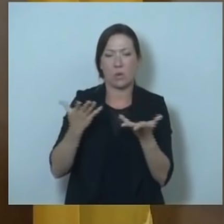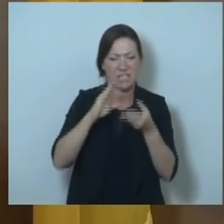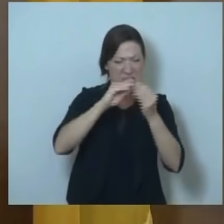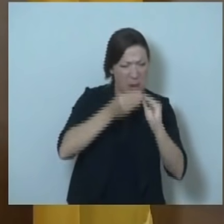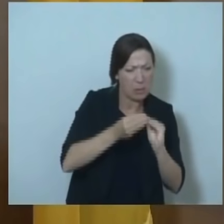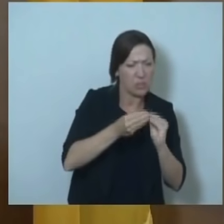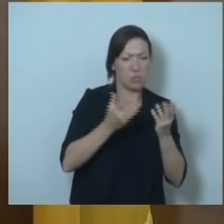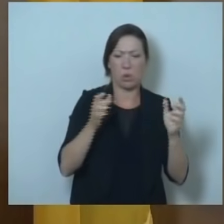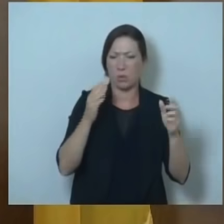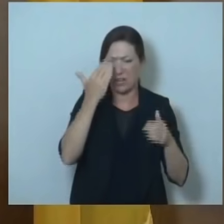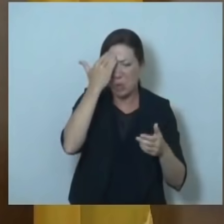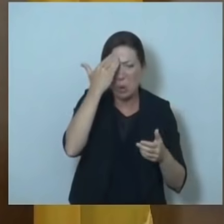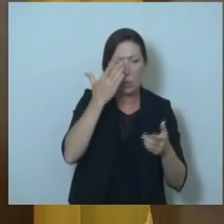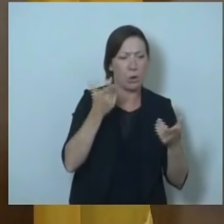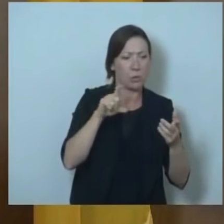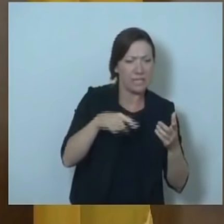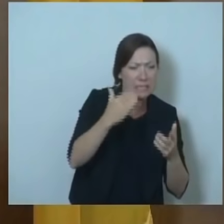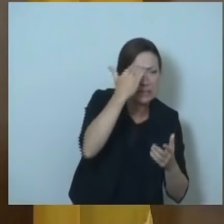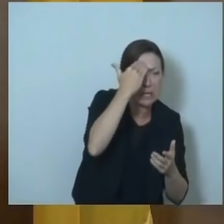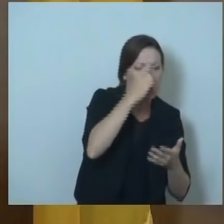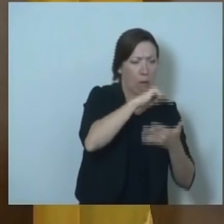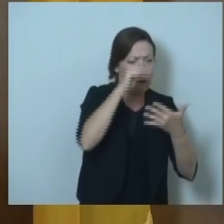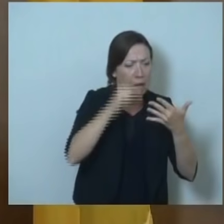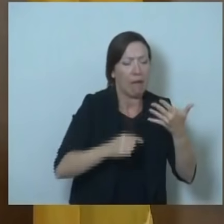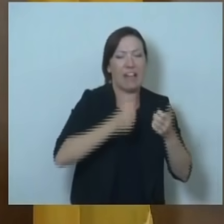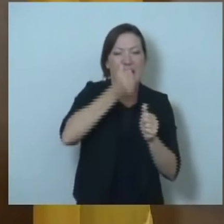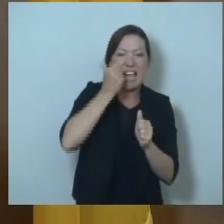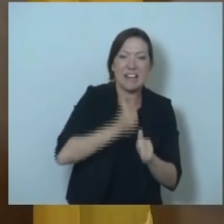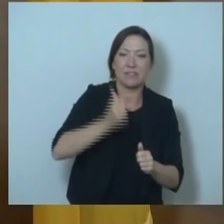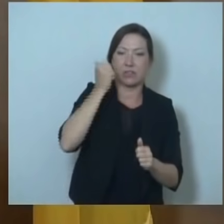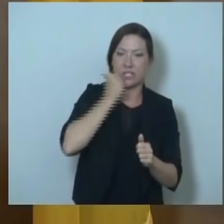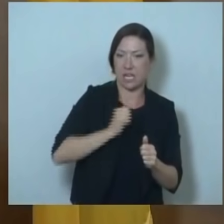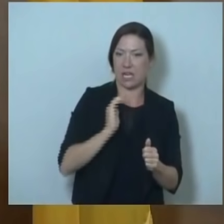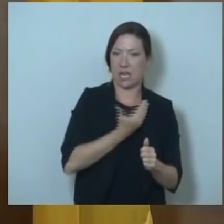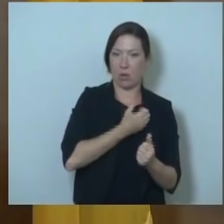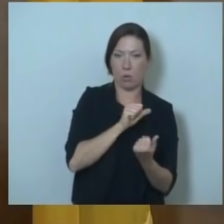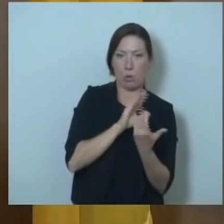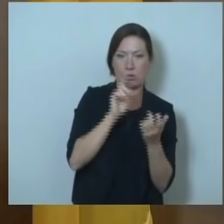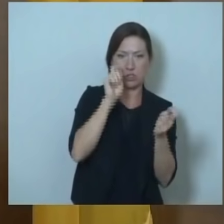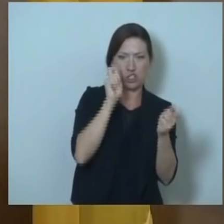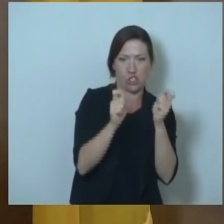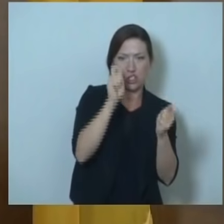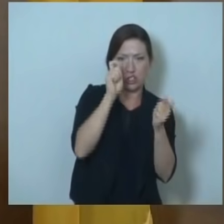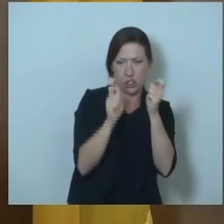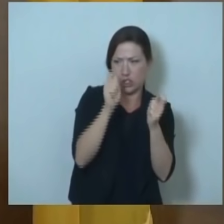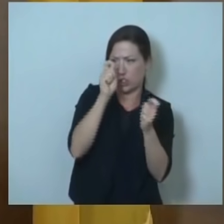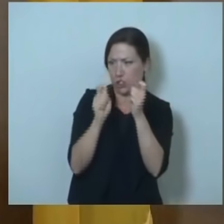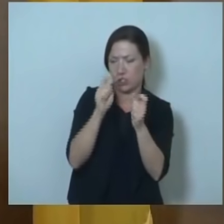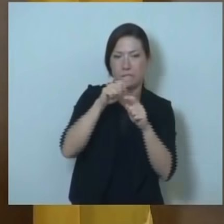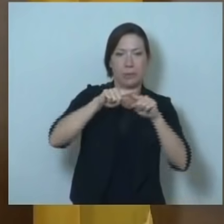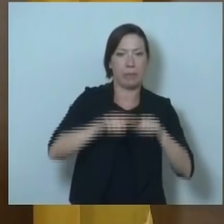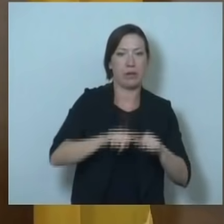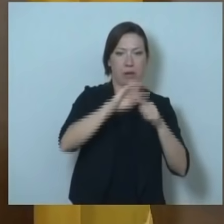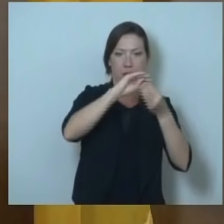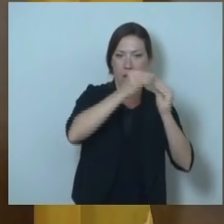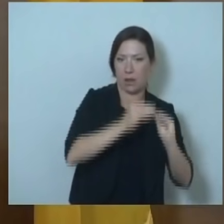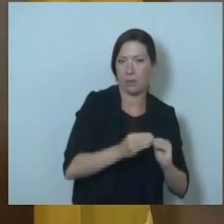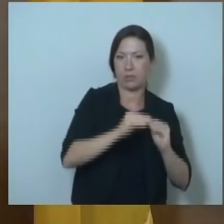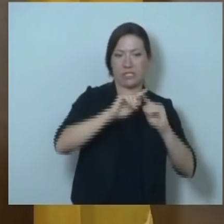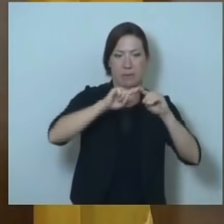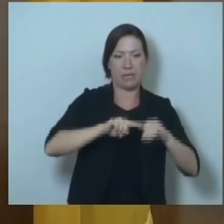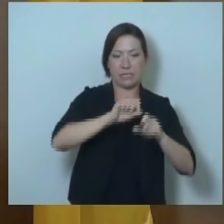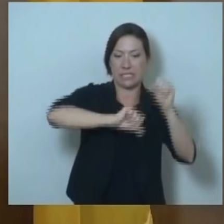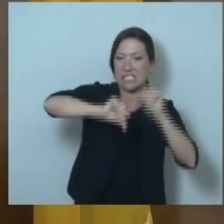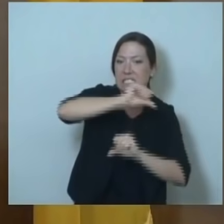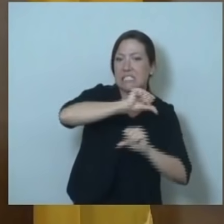Every single day is a revised strategy based on science, based on fact. And there's no question